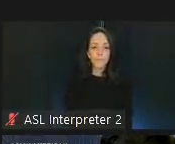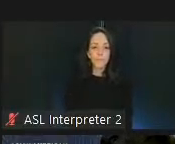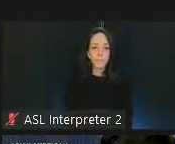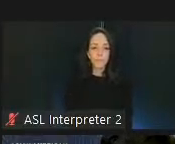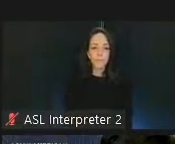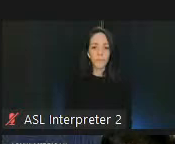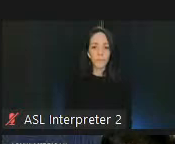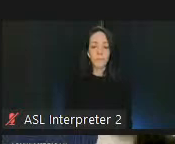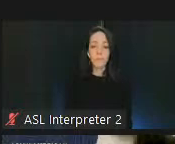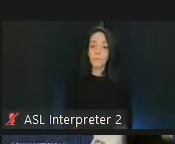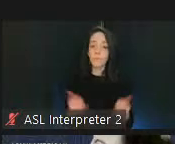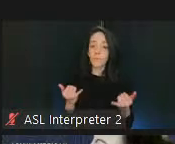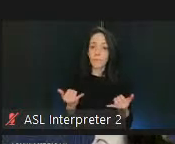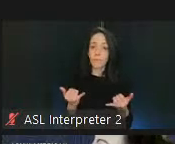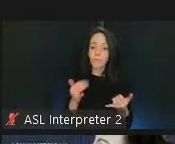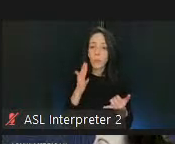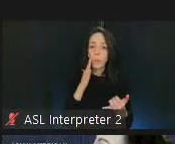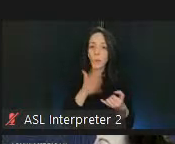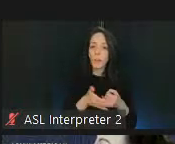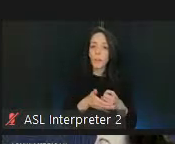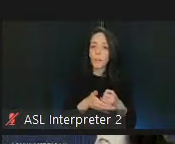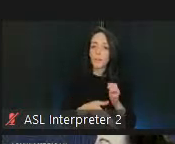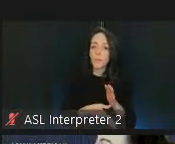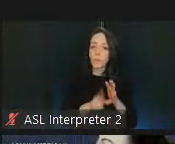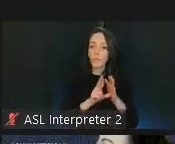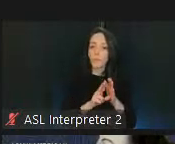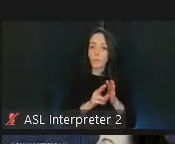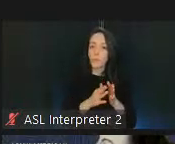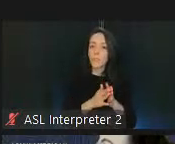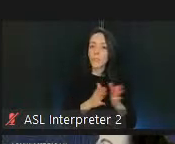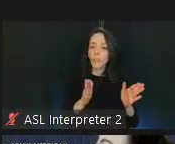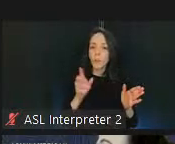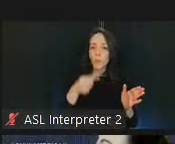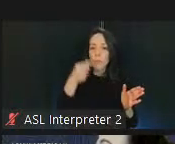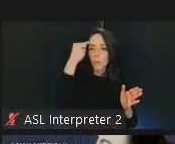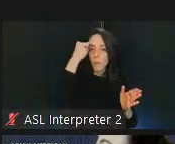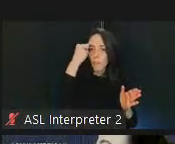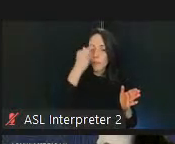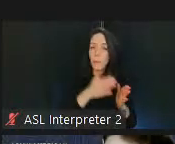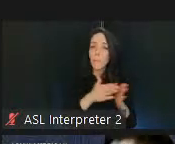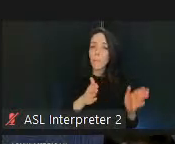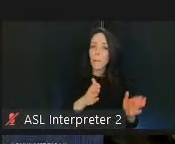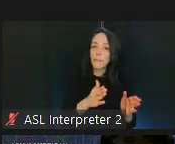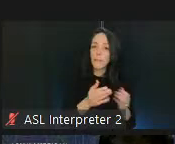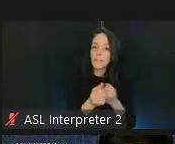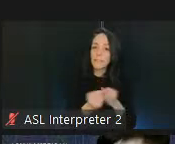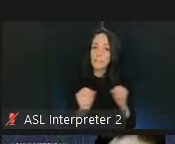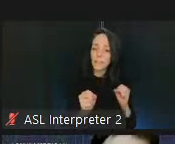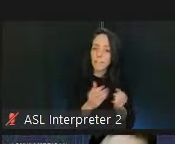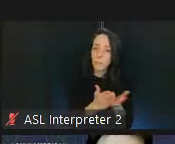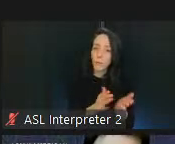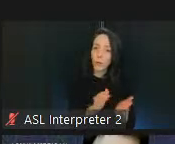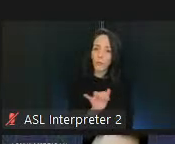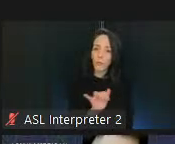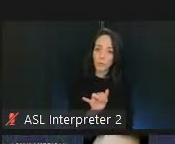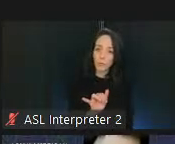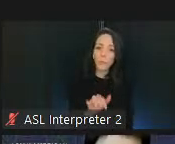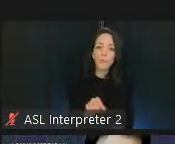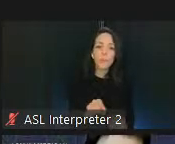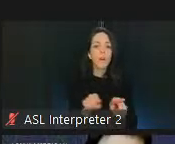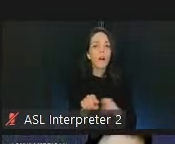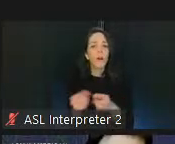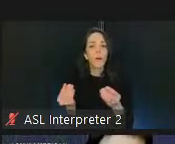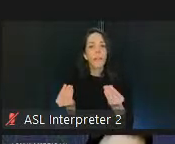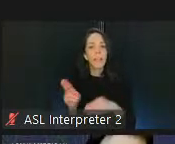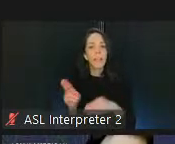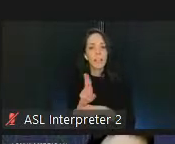so tonight we will cover the general government portion, public safety and justice portion, and the land use and